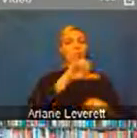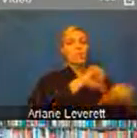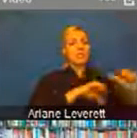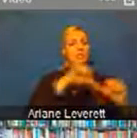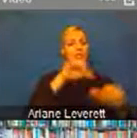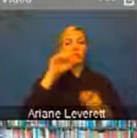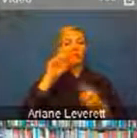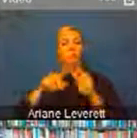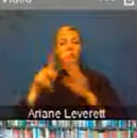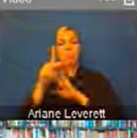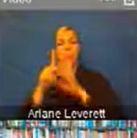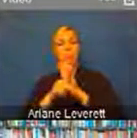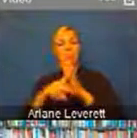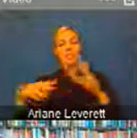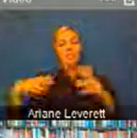which